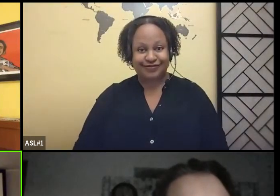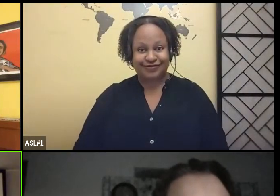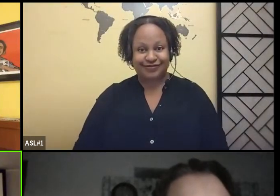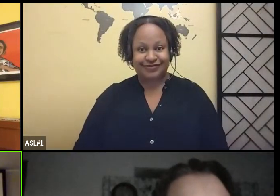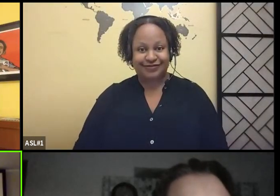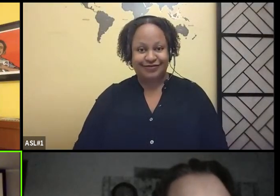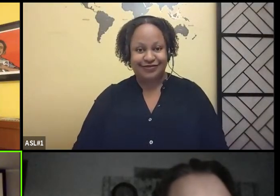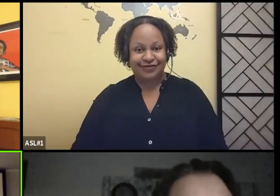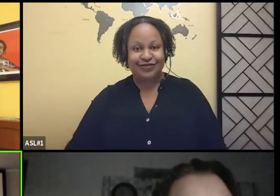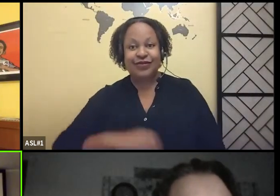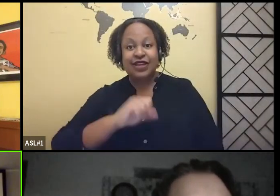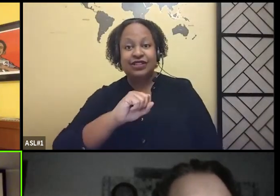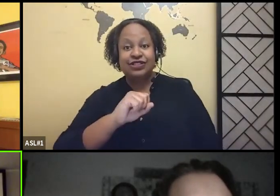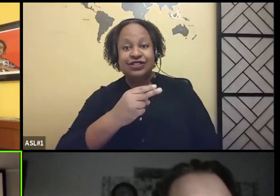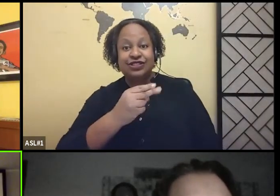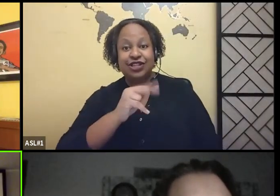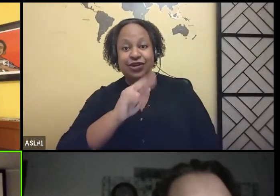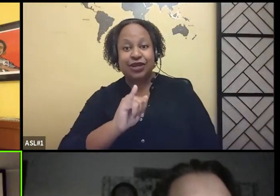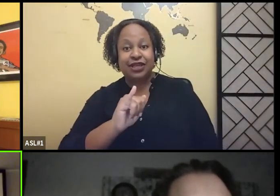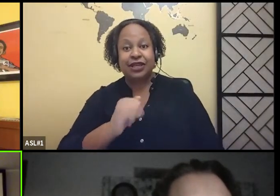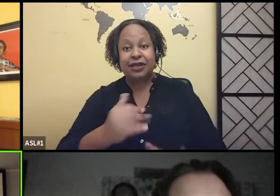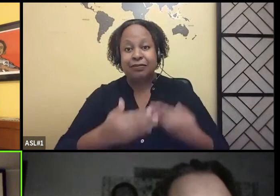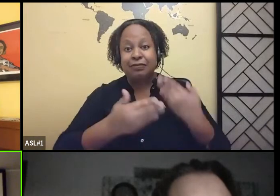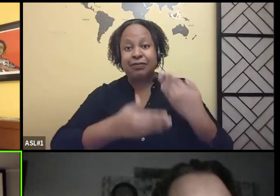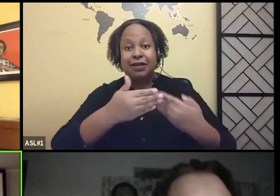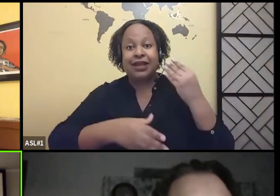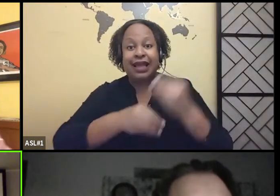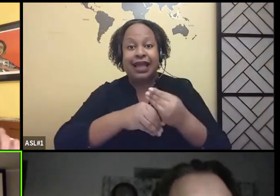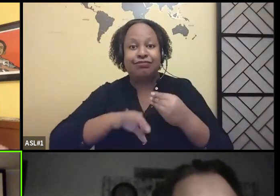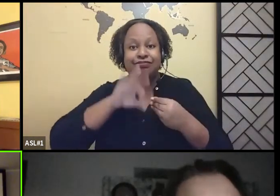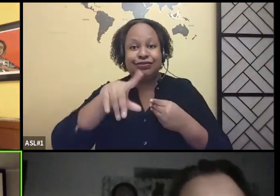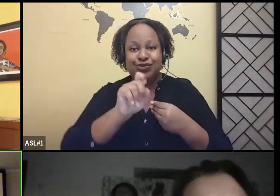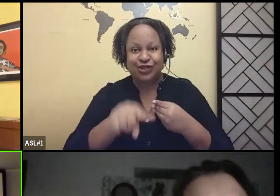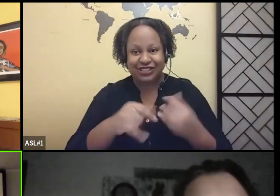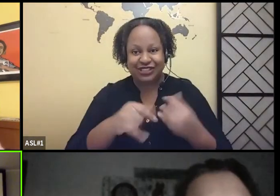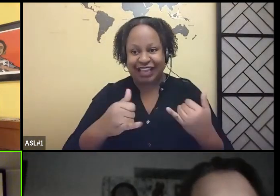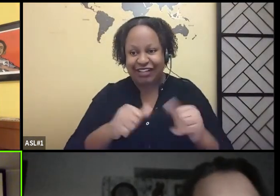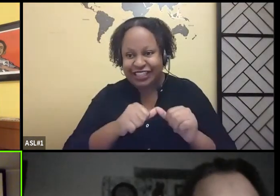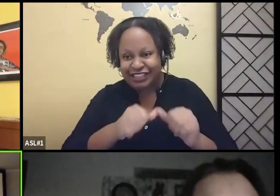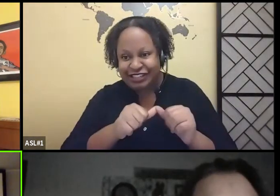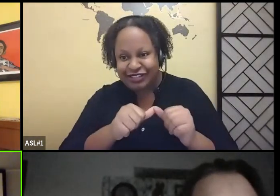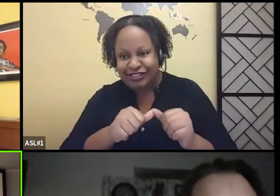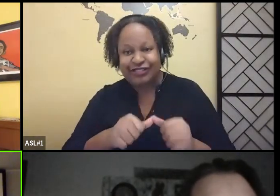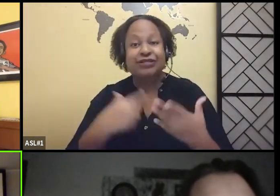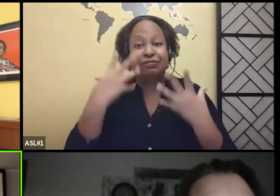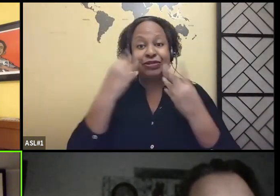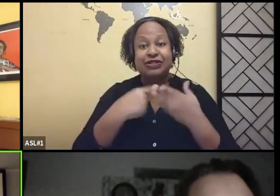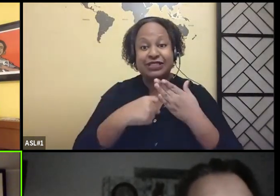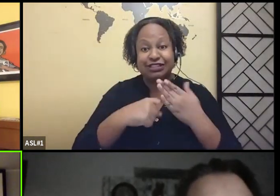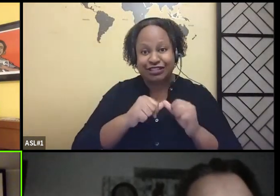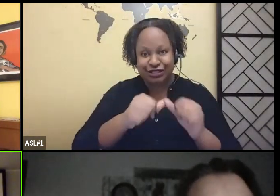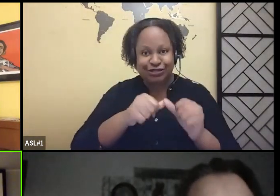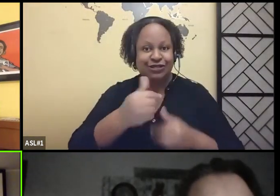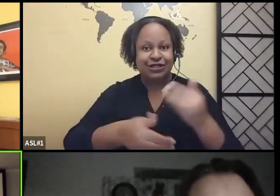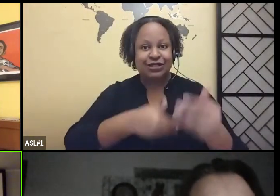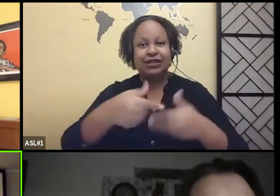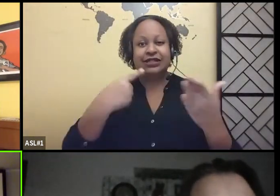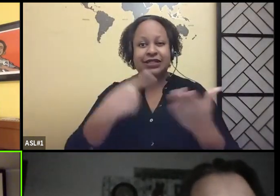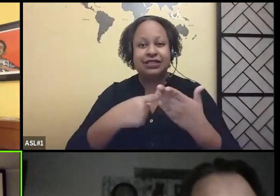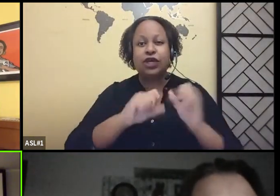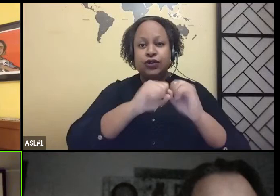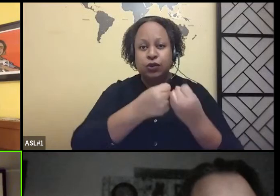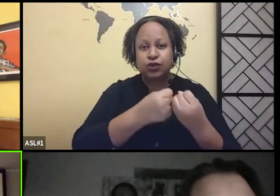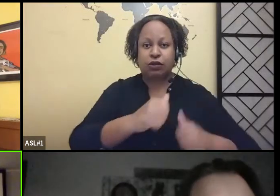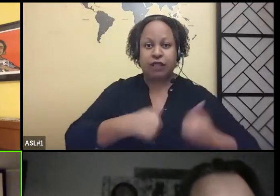Mm-hmm. Maybe I can jump in with another question here. Just sure. To keep this beautiful conversation going about the social and